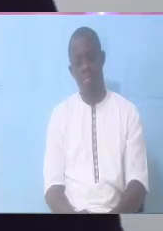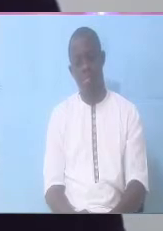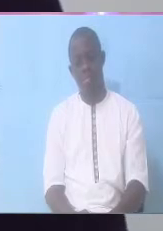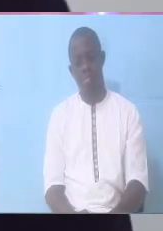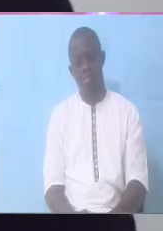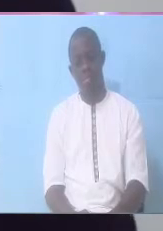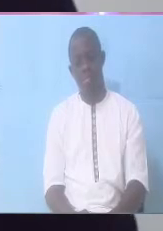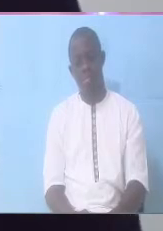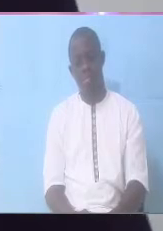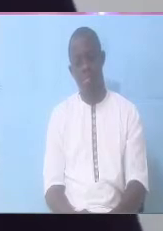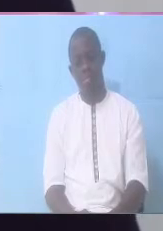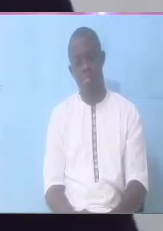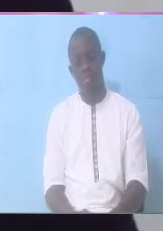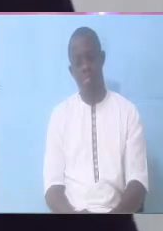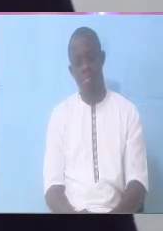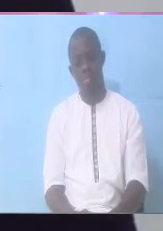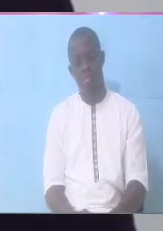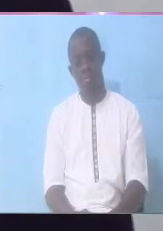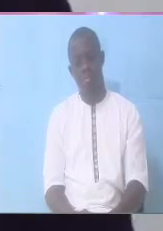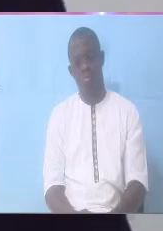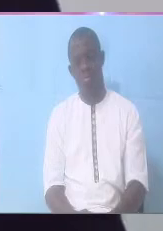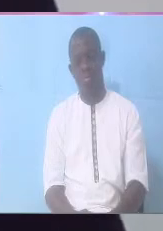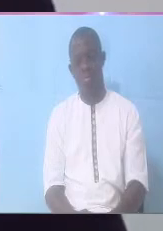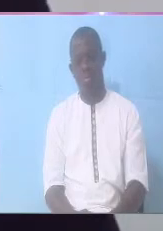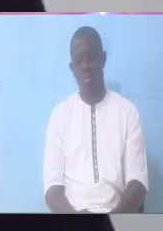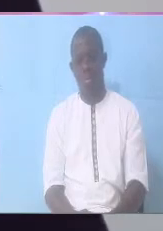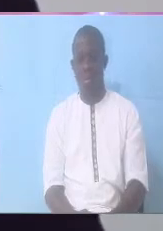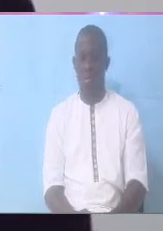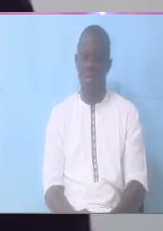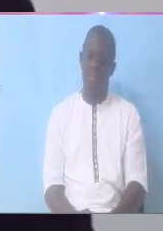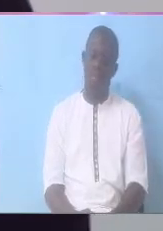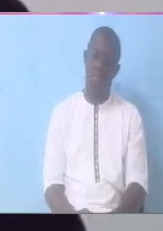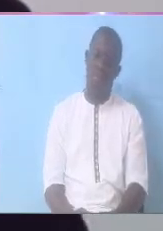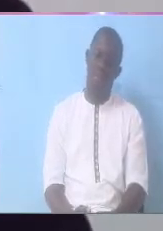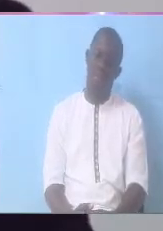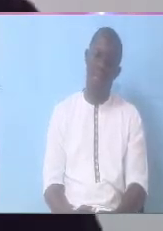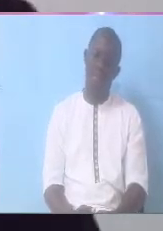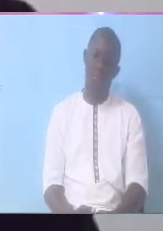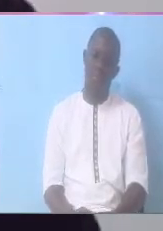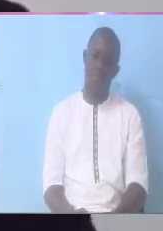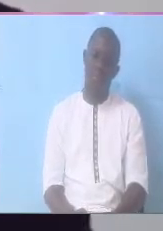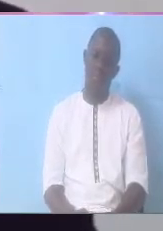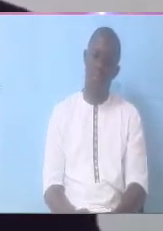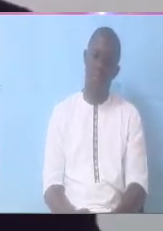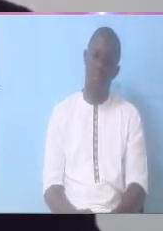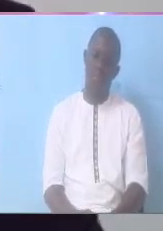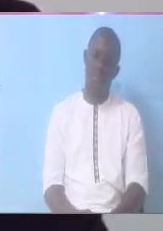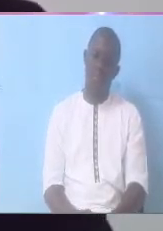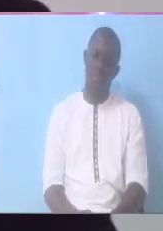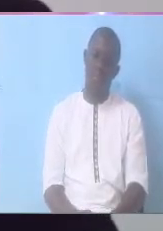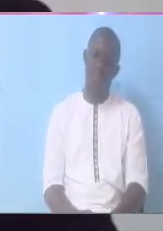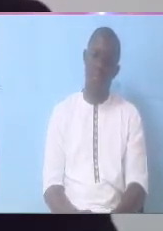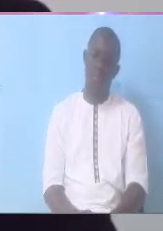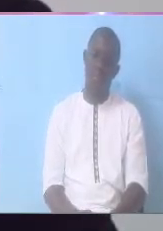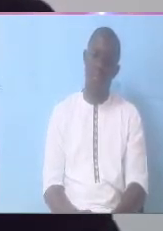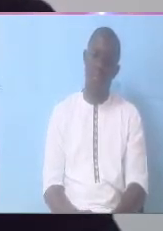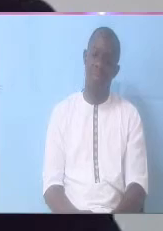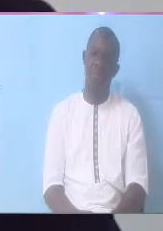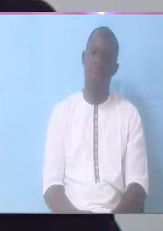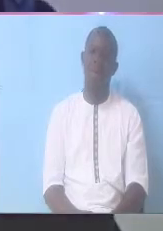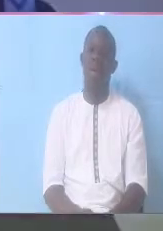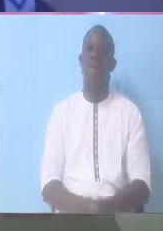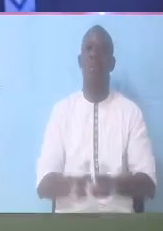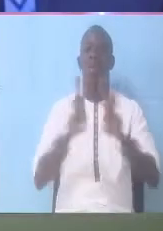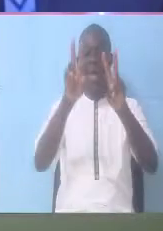who and who was behind it. So if you wish to go ahead, sir, with due respect, you can go ahead, sir. But he confessed to